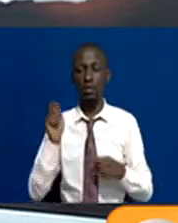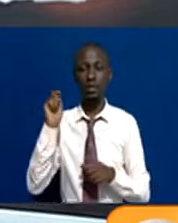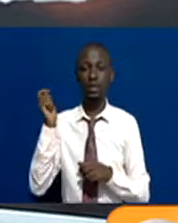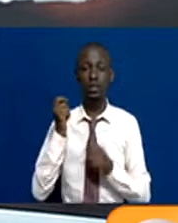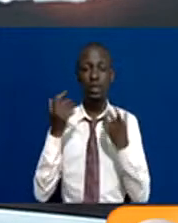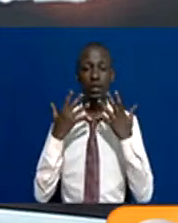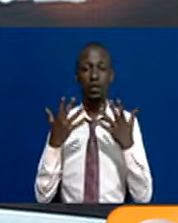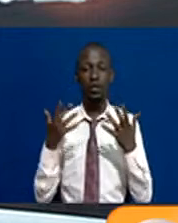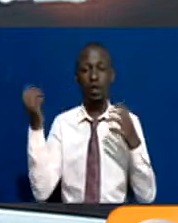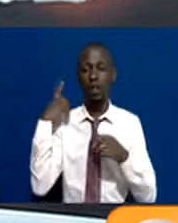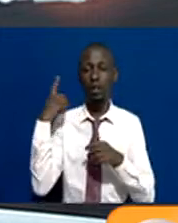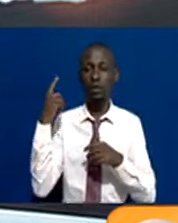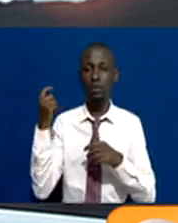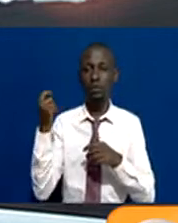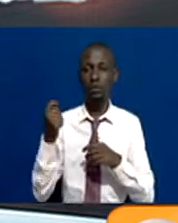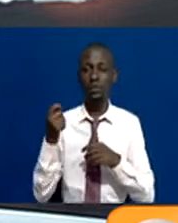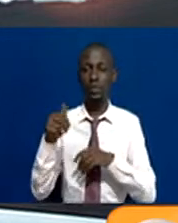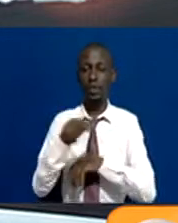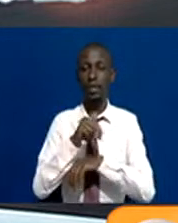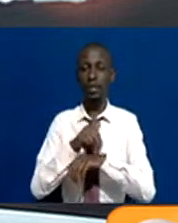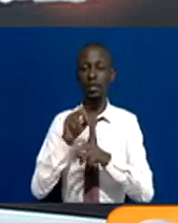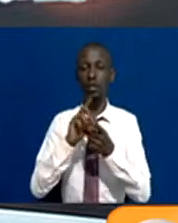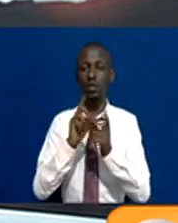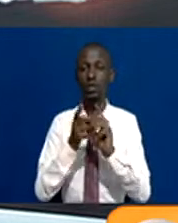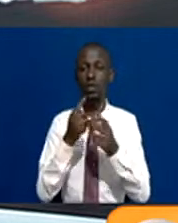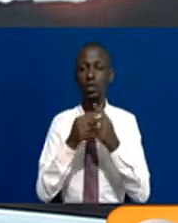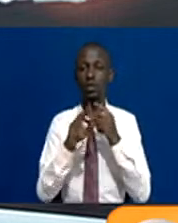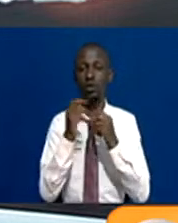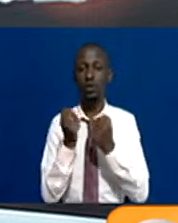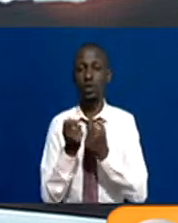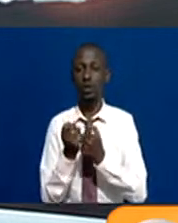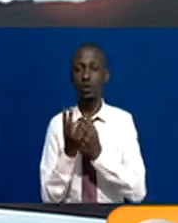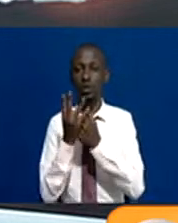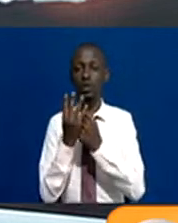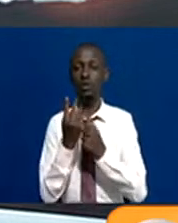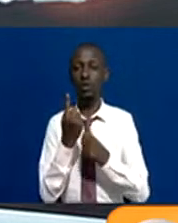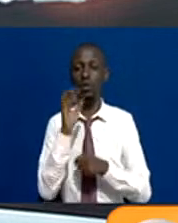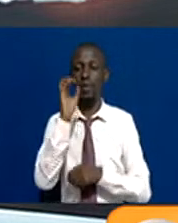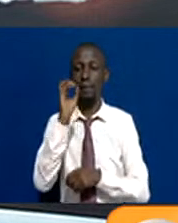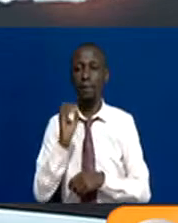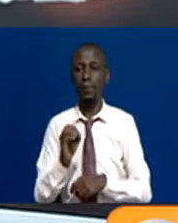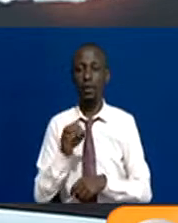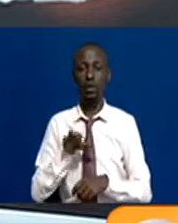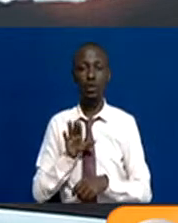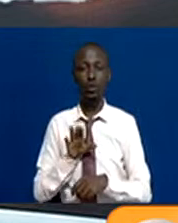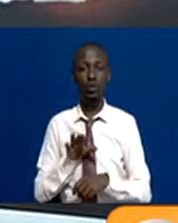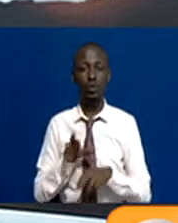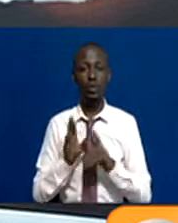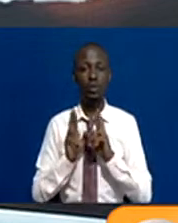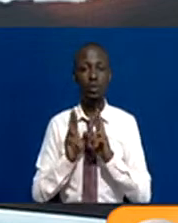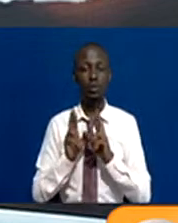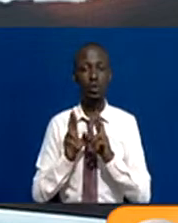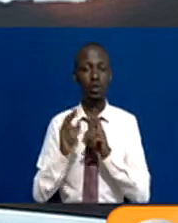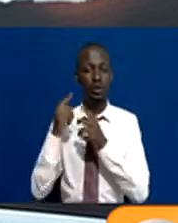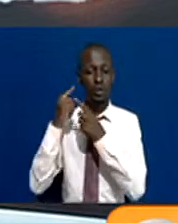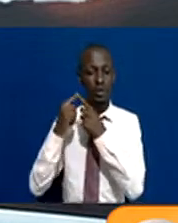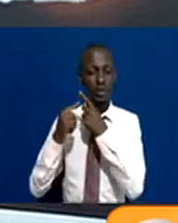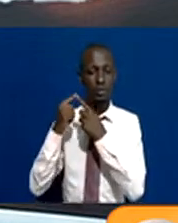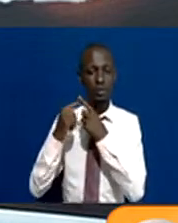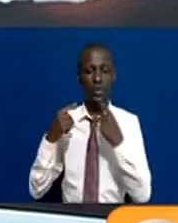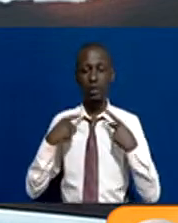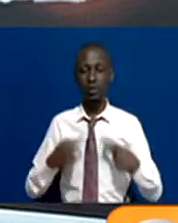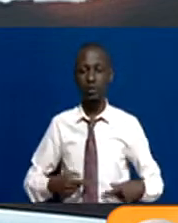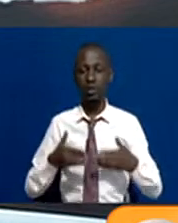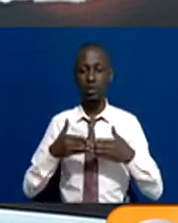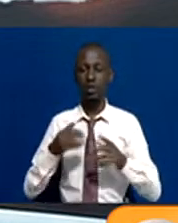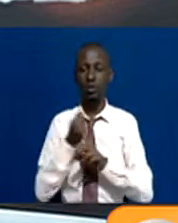most recent national data, which was back in 2014, about 41% of women reported having experienced physical or